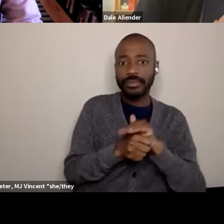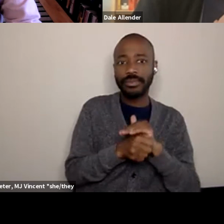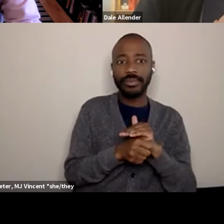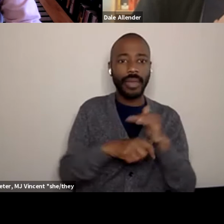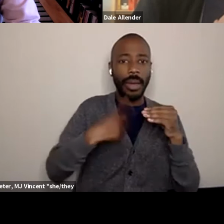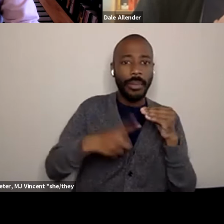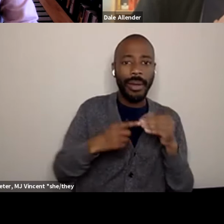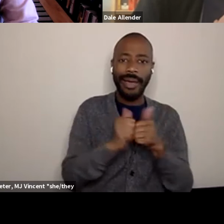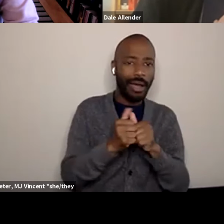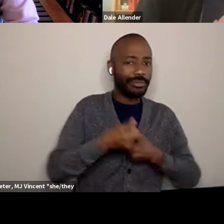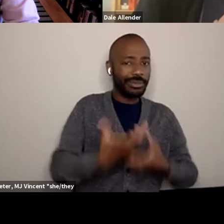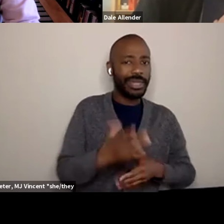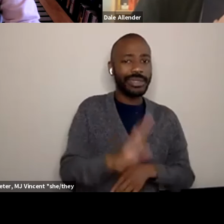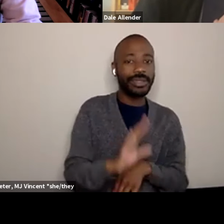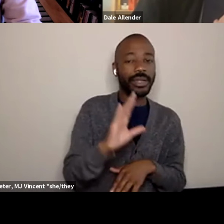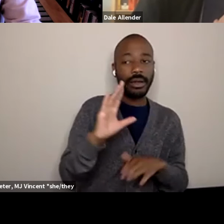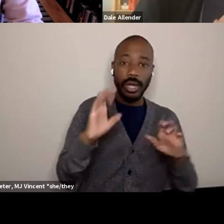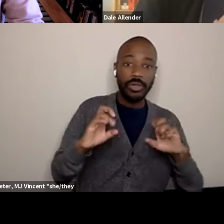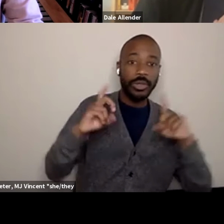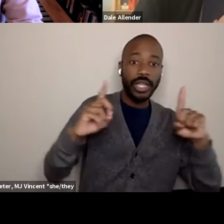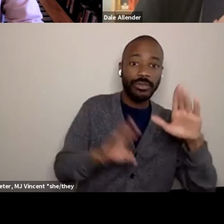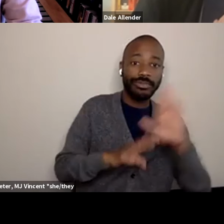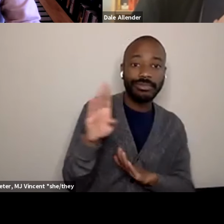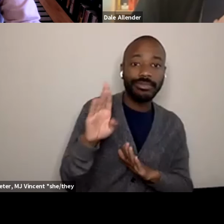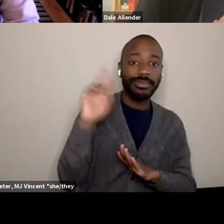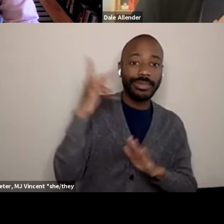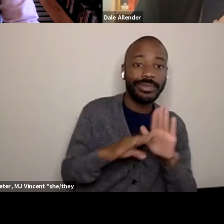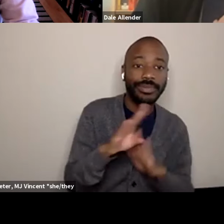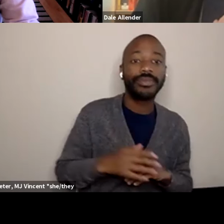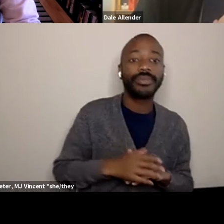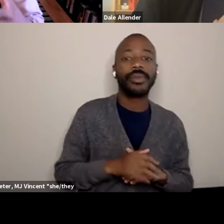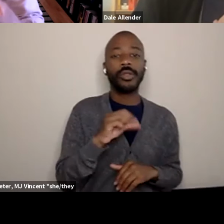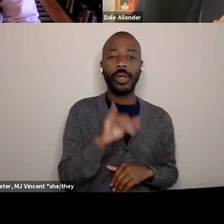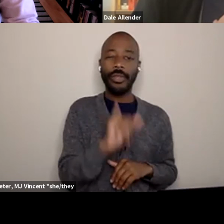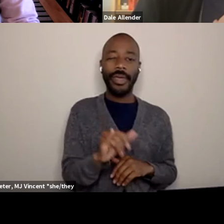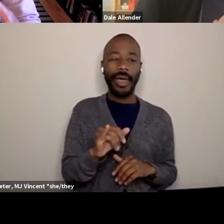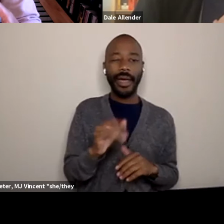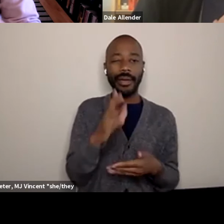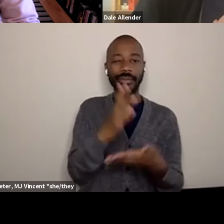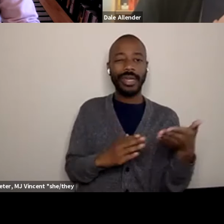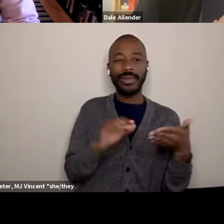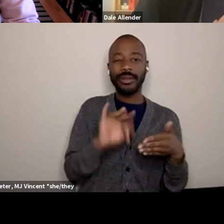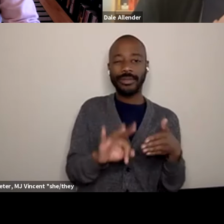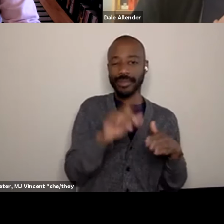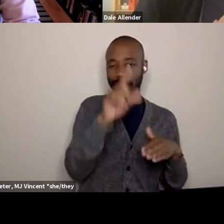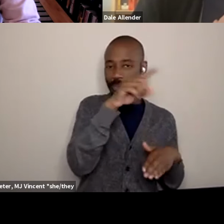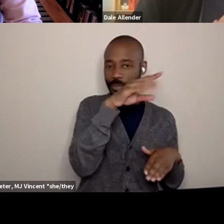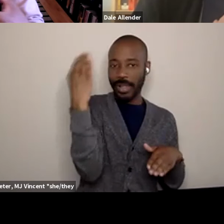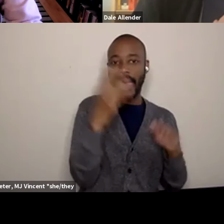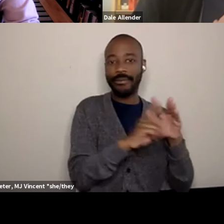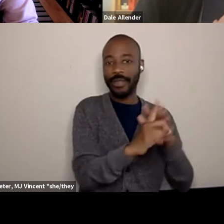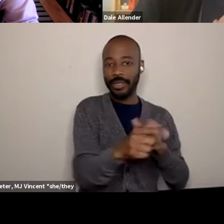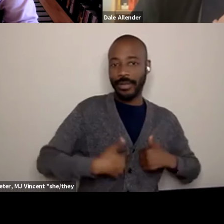right? And so this trickster motif, this aspect of Black fugitive life becomes part of